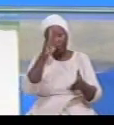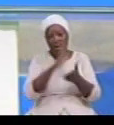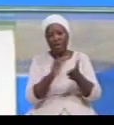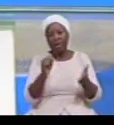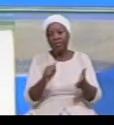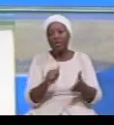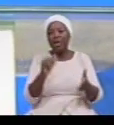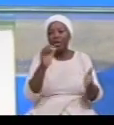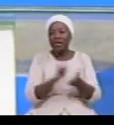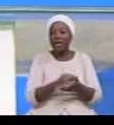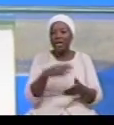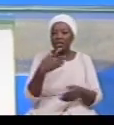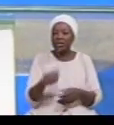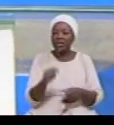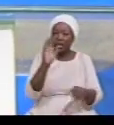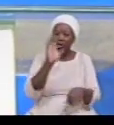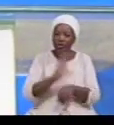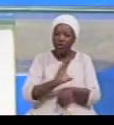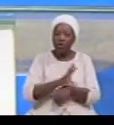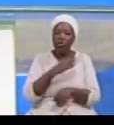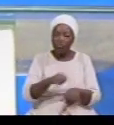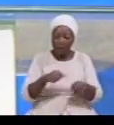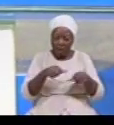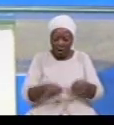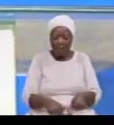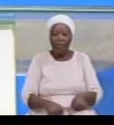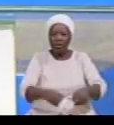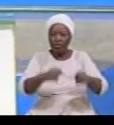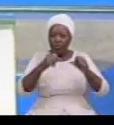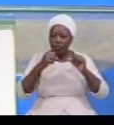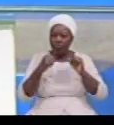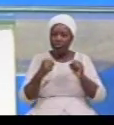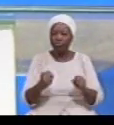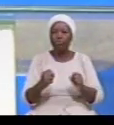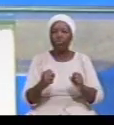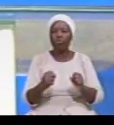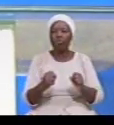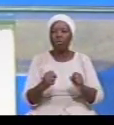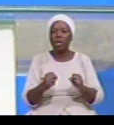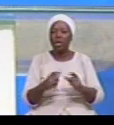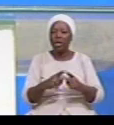the church will remain strong, vibrant,